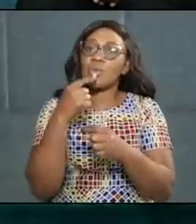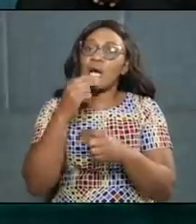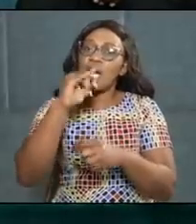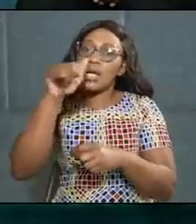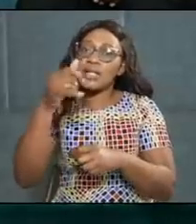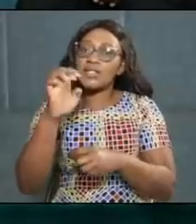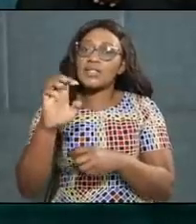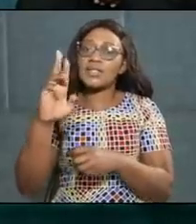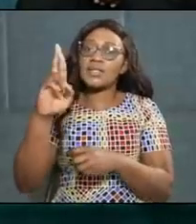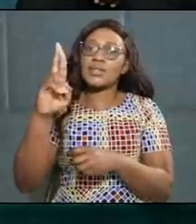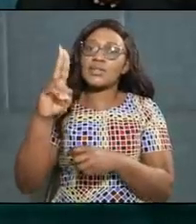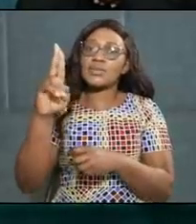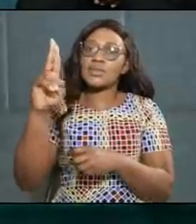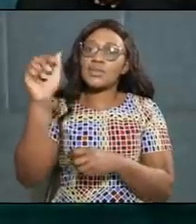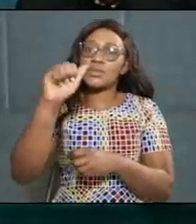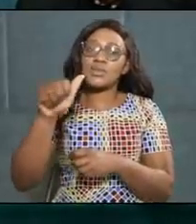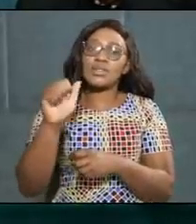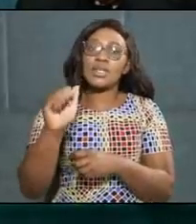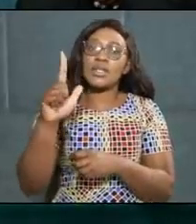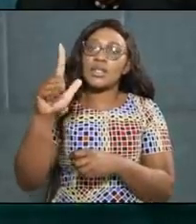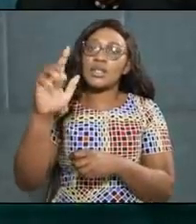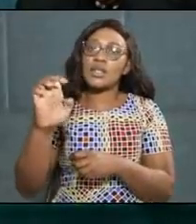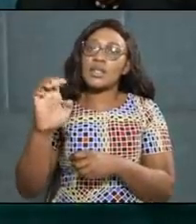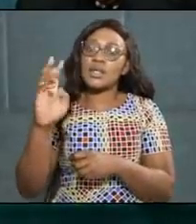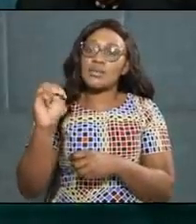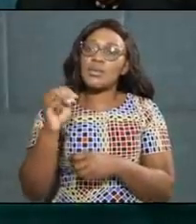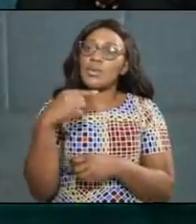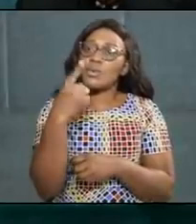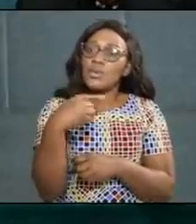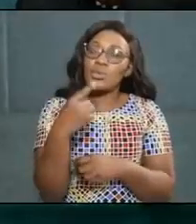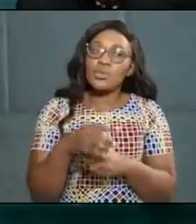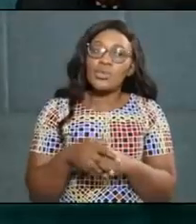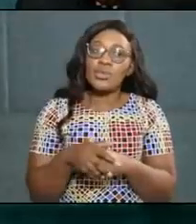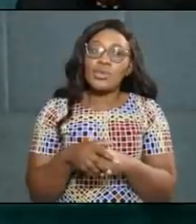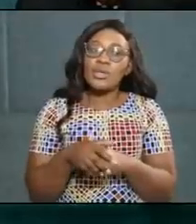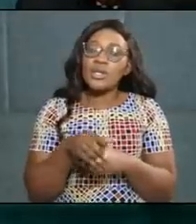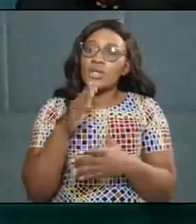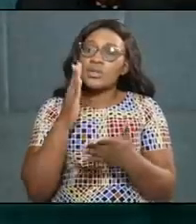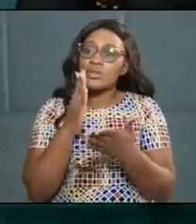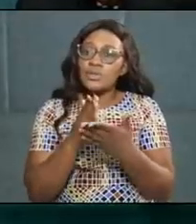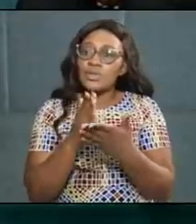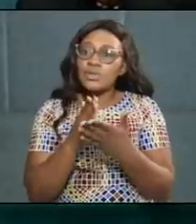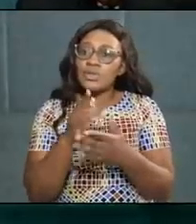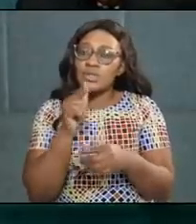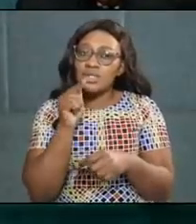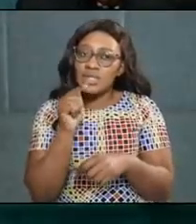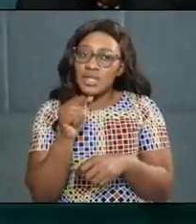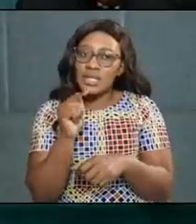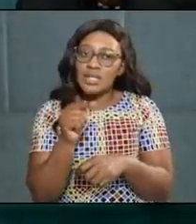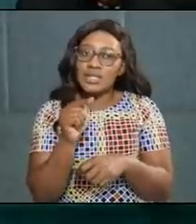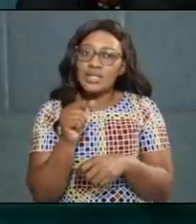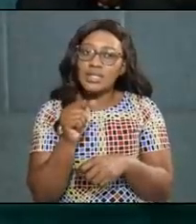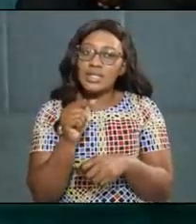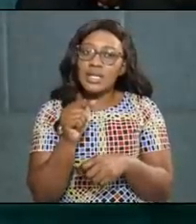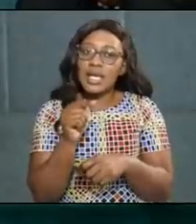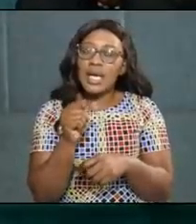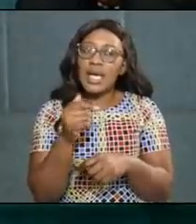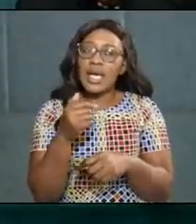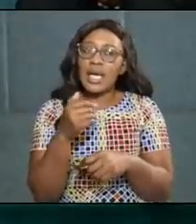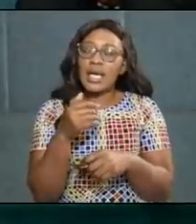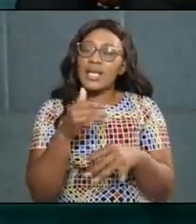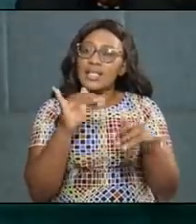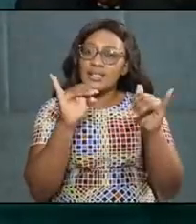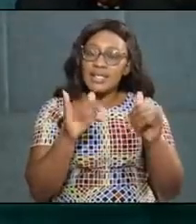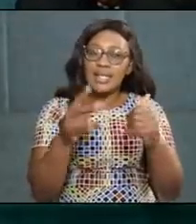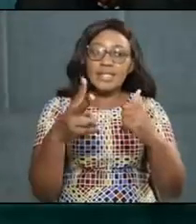Tertullus said that Paul made the temple unholy, while in fact he purified himself for 7 days